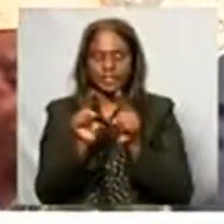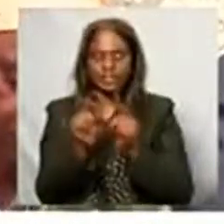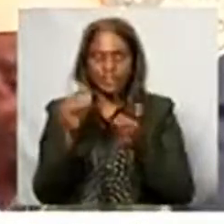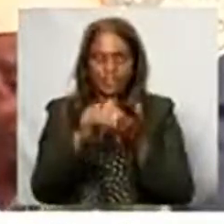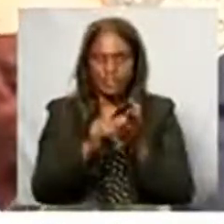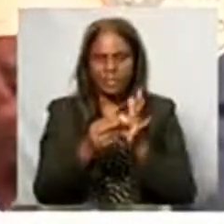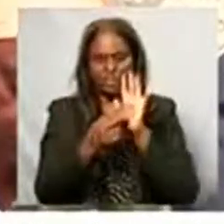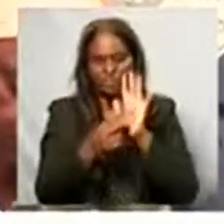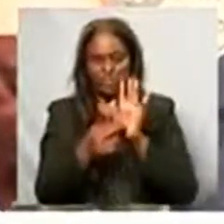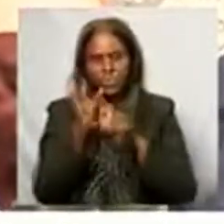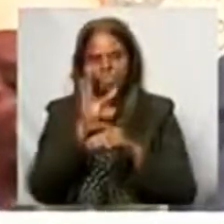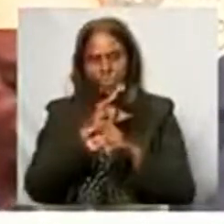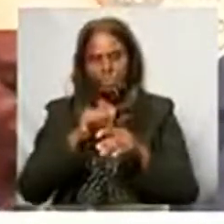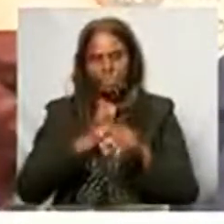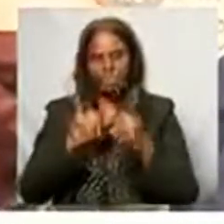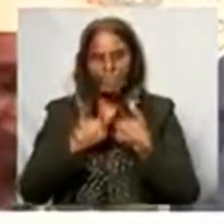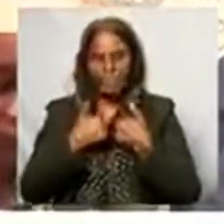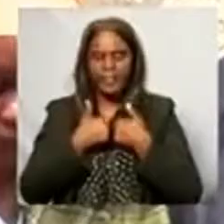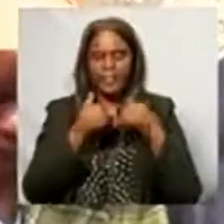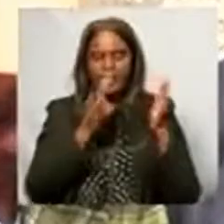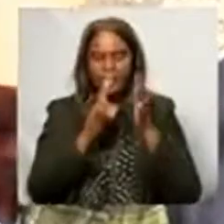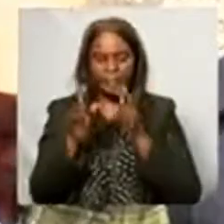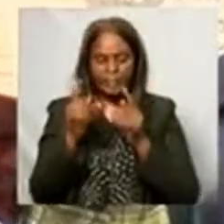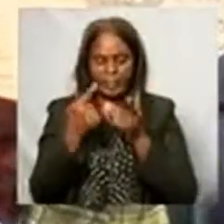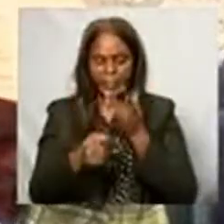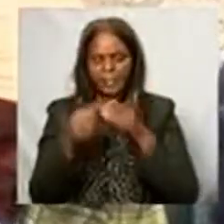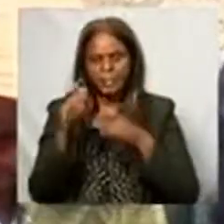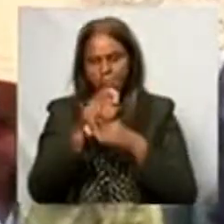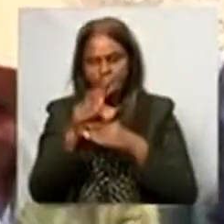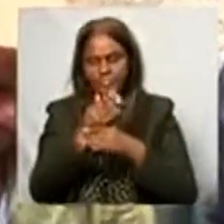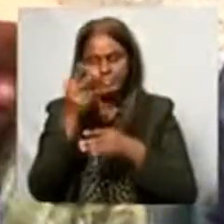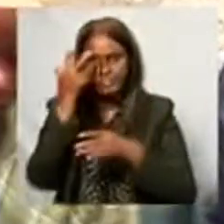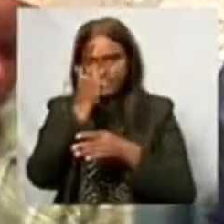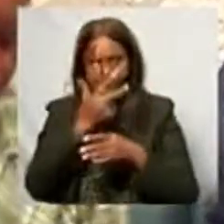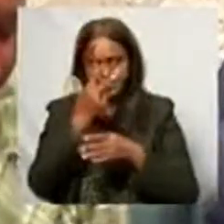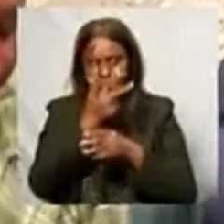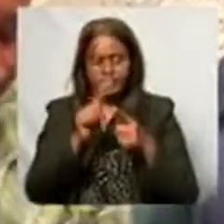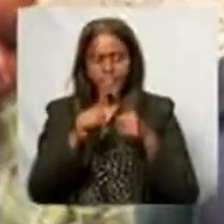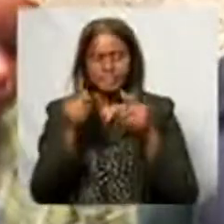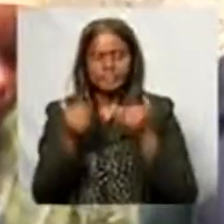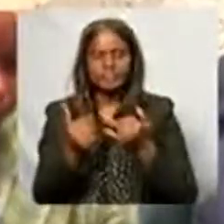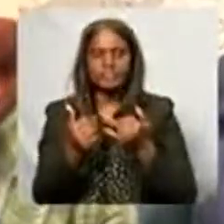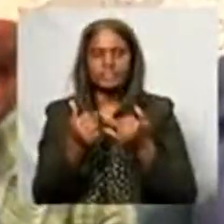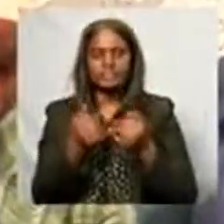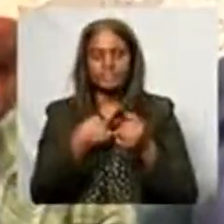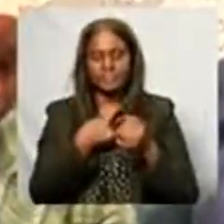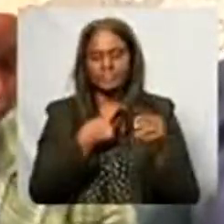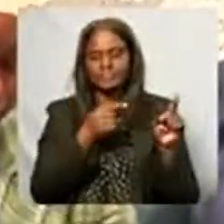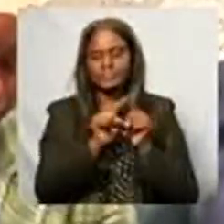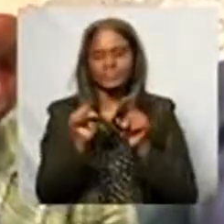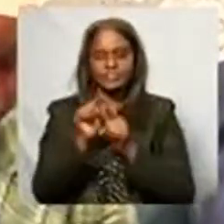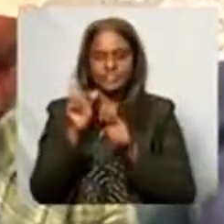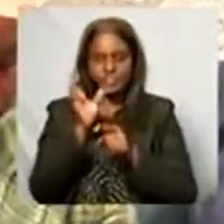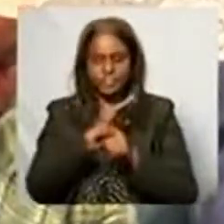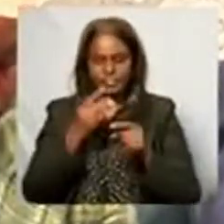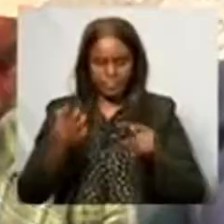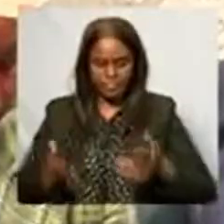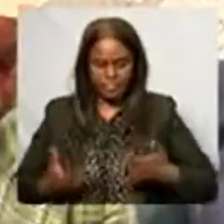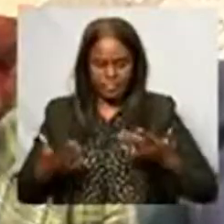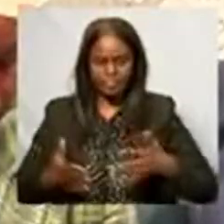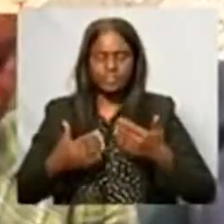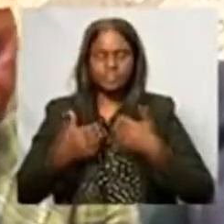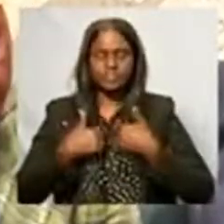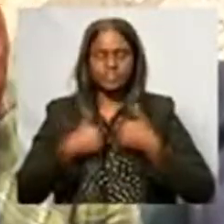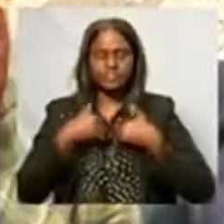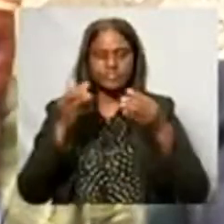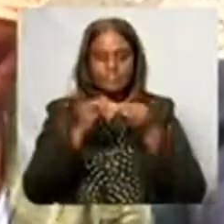it appears we have considered it as business as usual. However, I'm also pleased that a lot